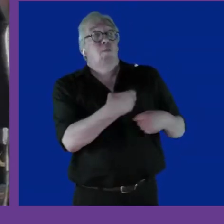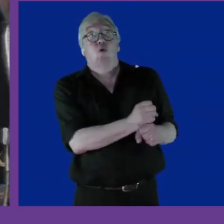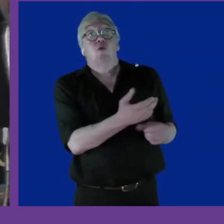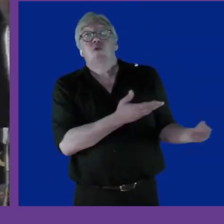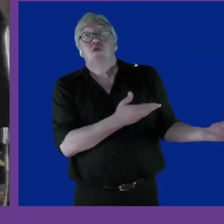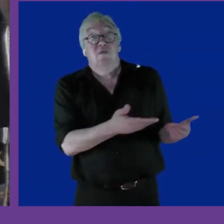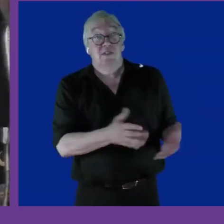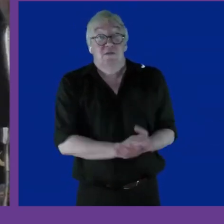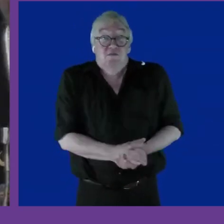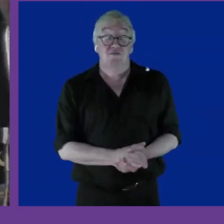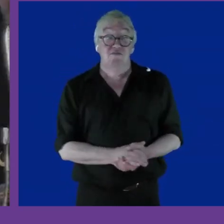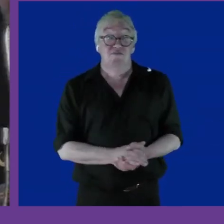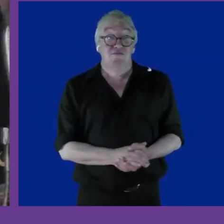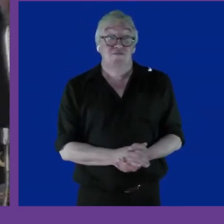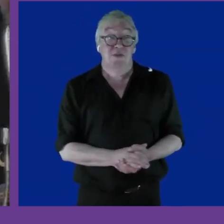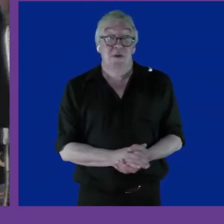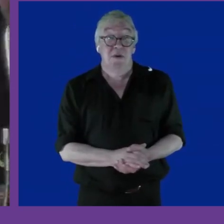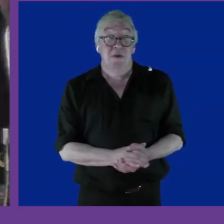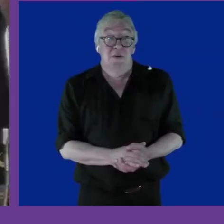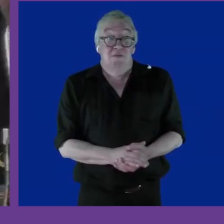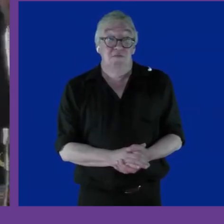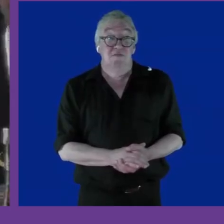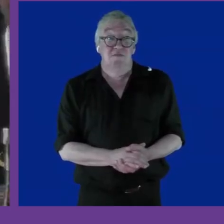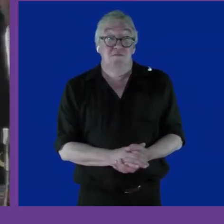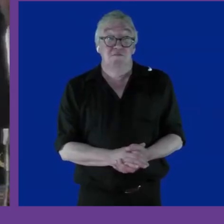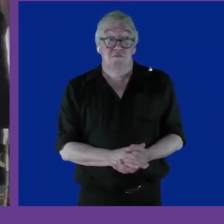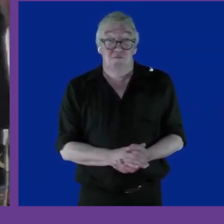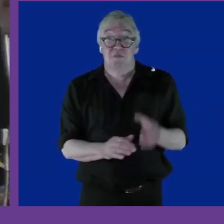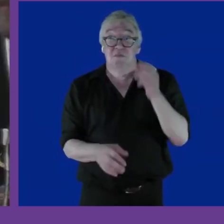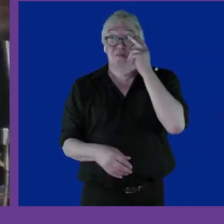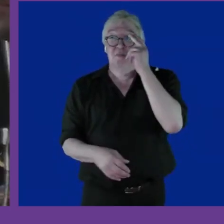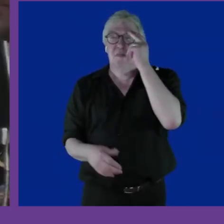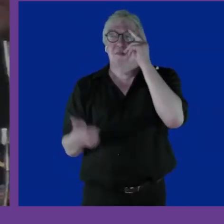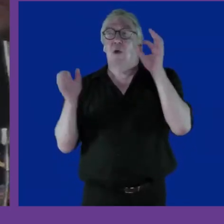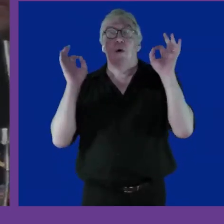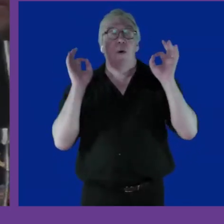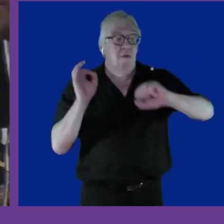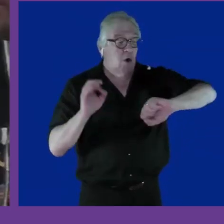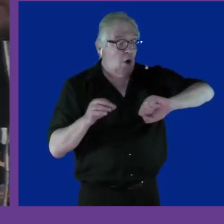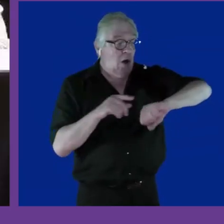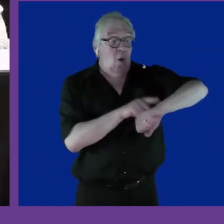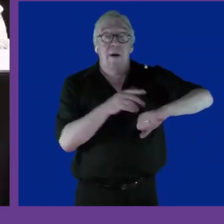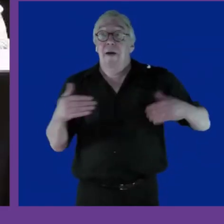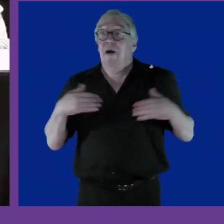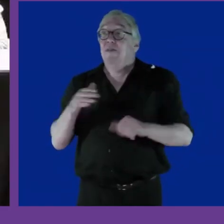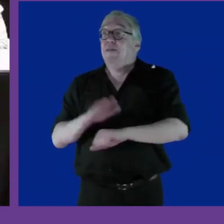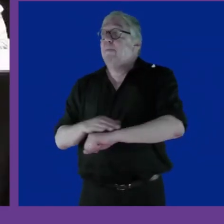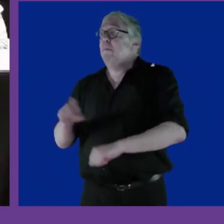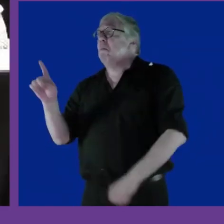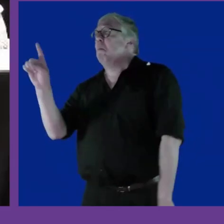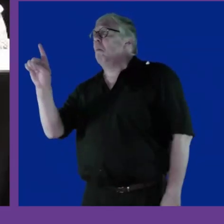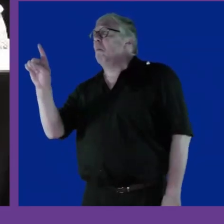to create great experiences for all of your clients. Okay, perfect. If I'm not mistaken, we have time for 1 or